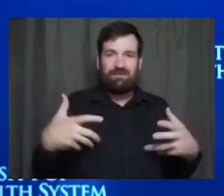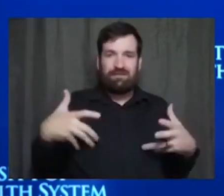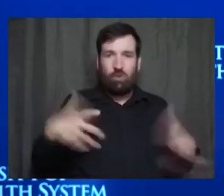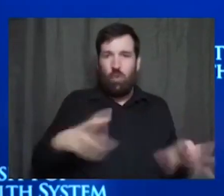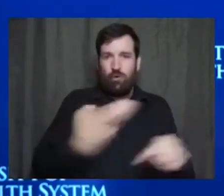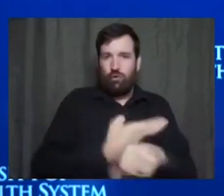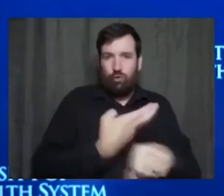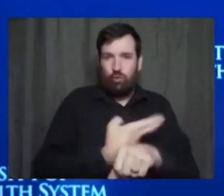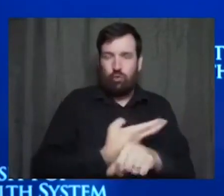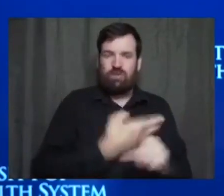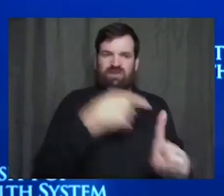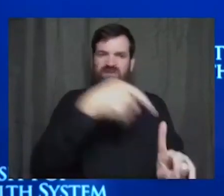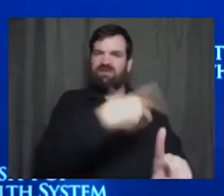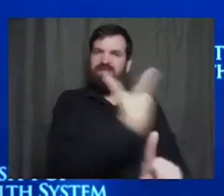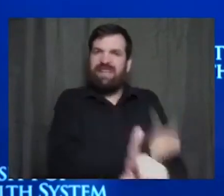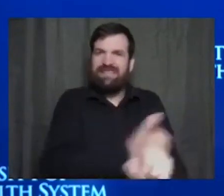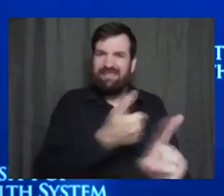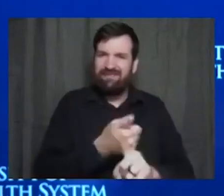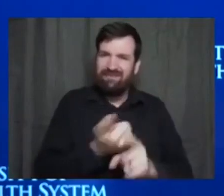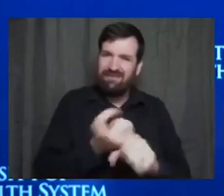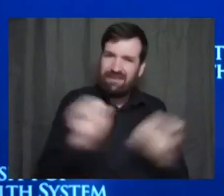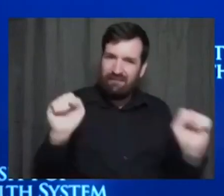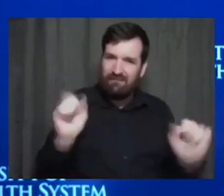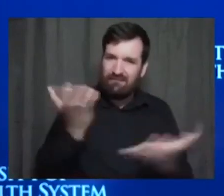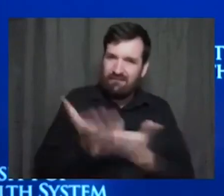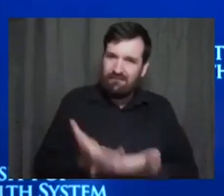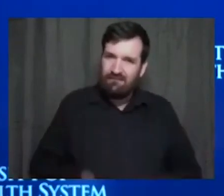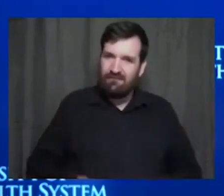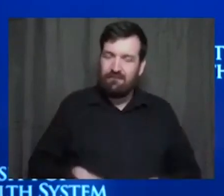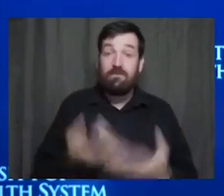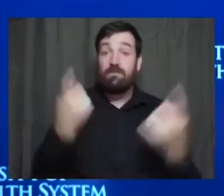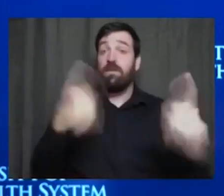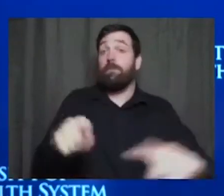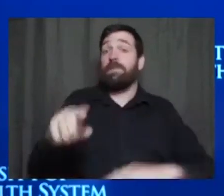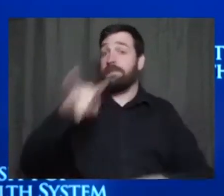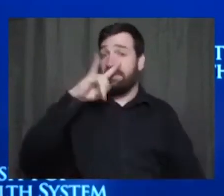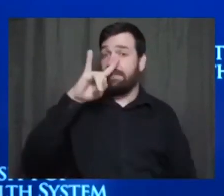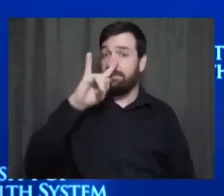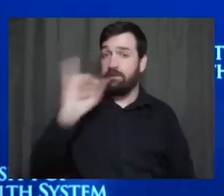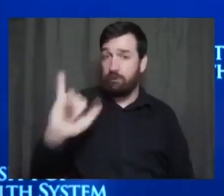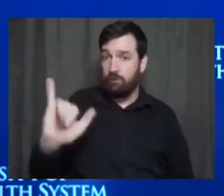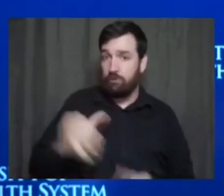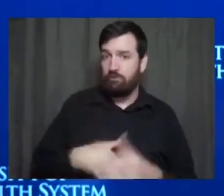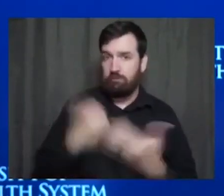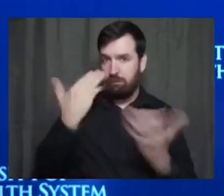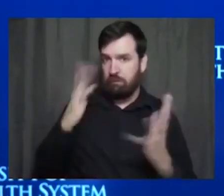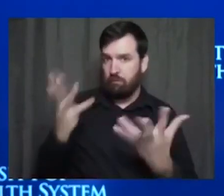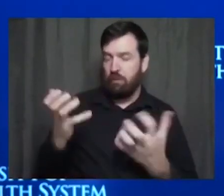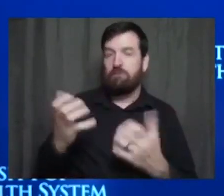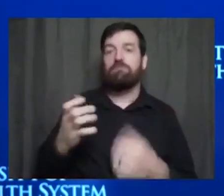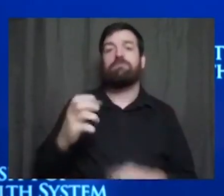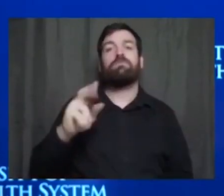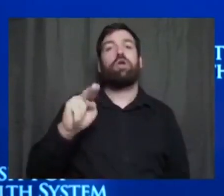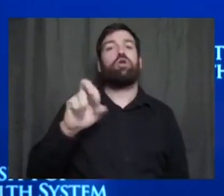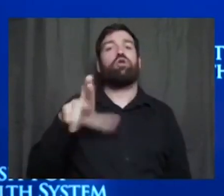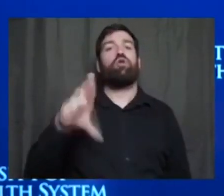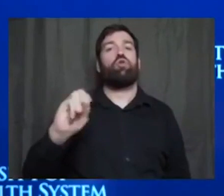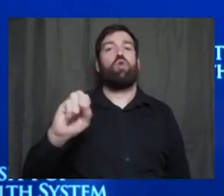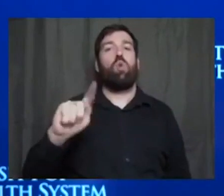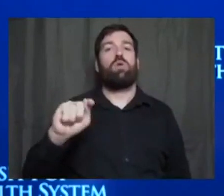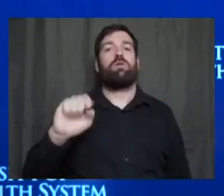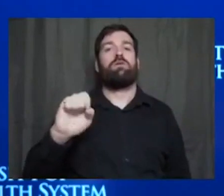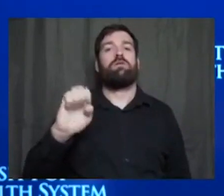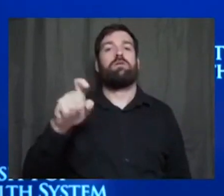vaccine. And this happens in kids too, and I don't know if Angela wants to speak to that at all, but neurotoxicity has been seen in children